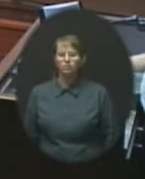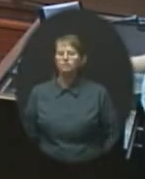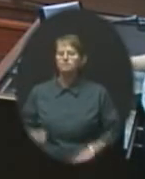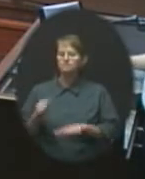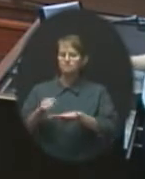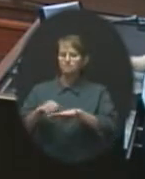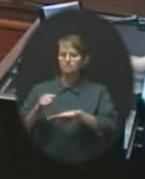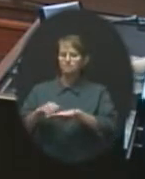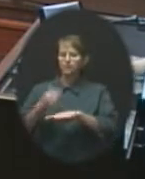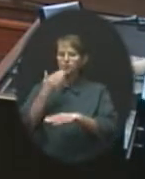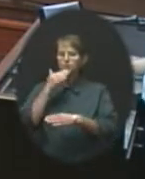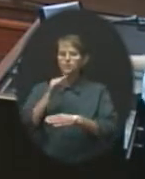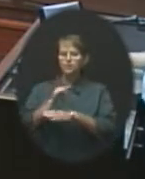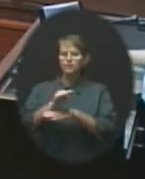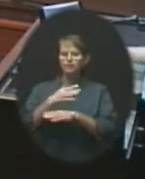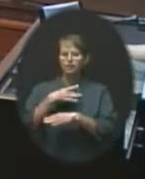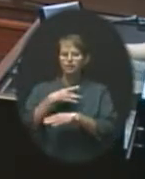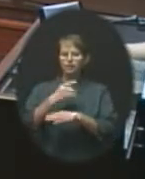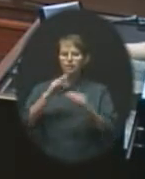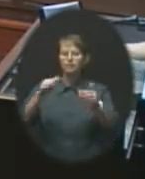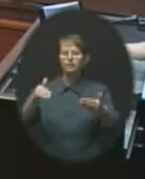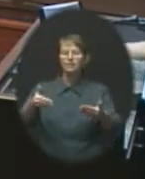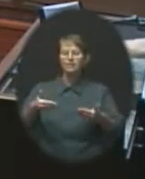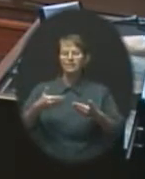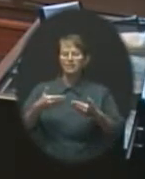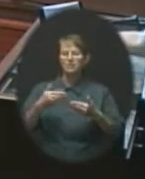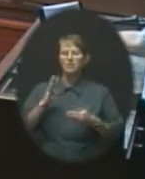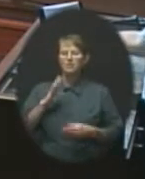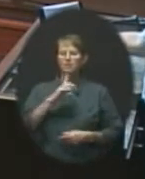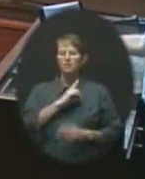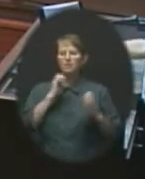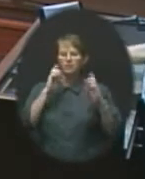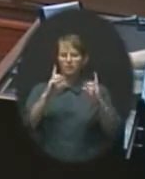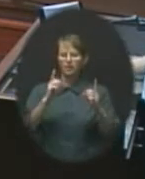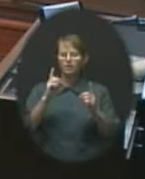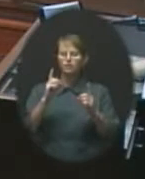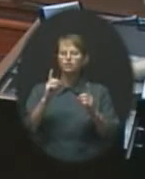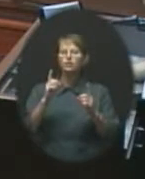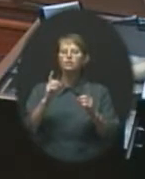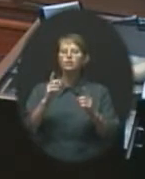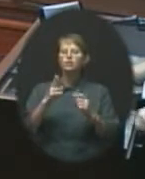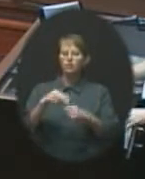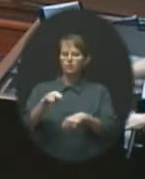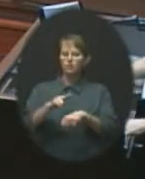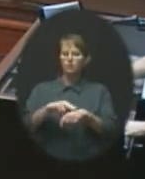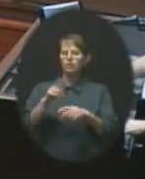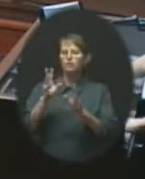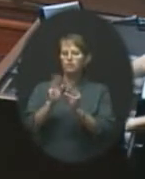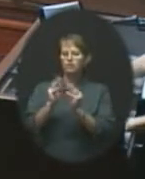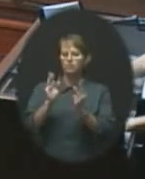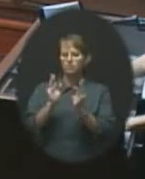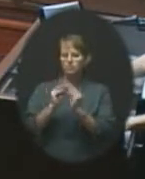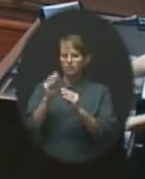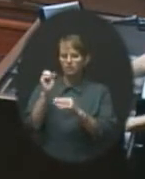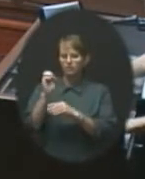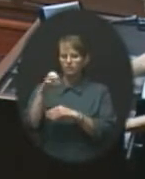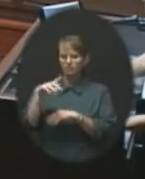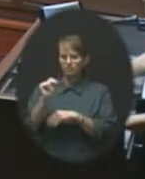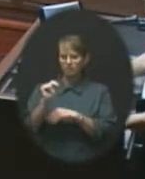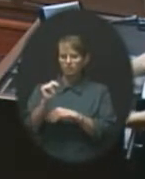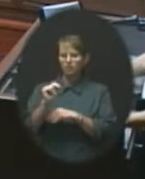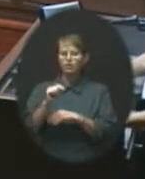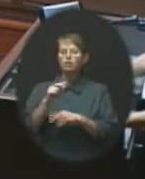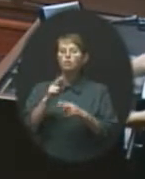Evening, I'd like to welcome everyone to the Board of Education regular meeting for September. Ms. Hibbs, would you call the roll?